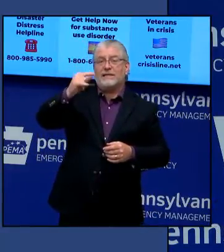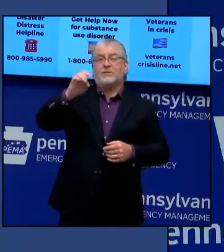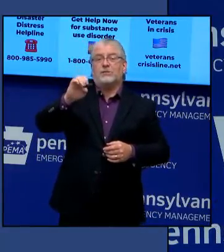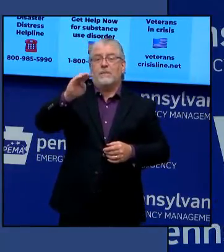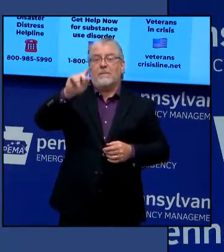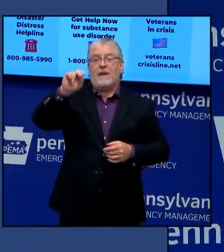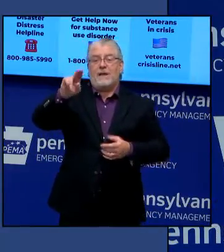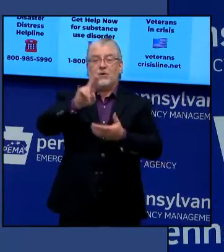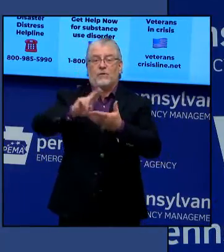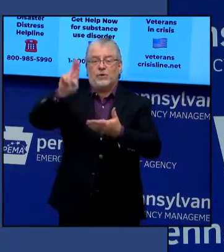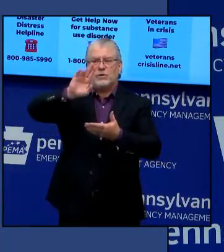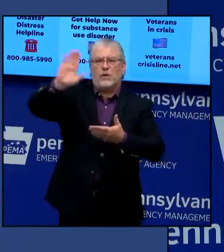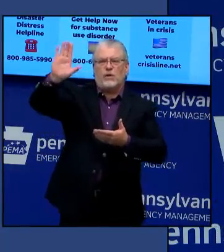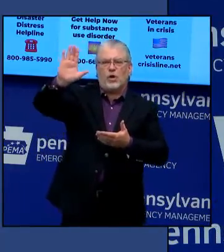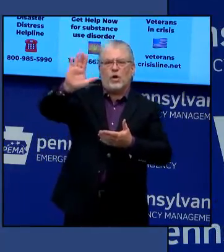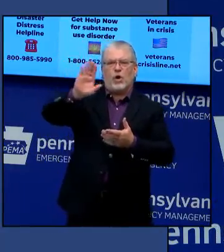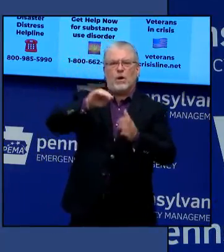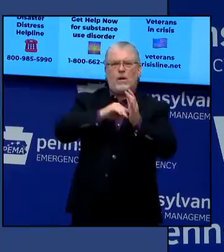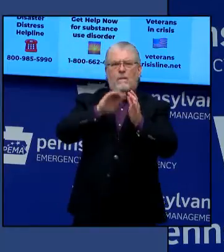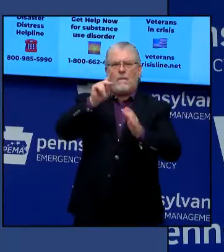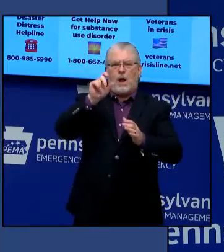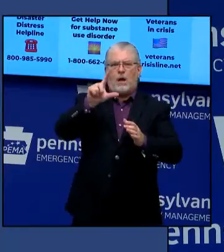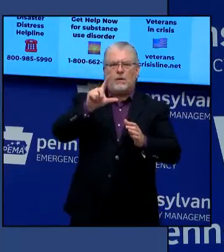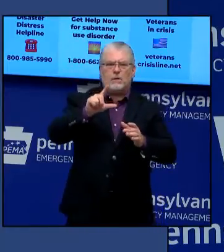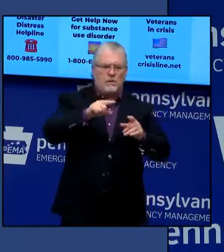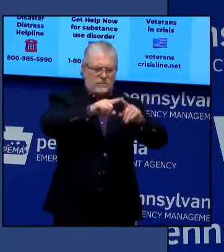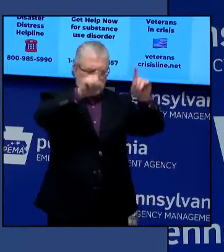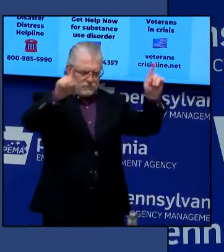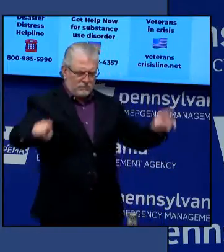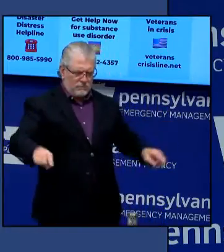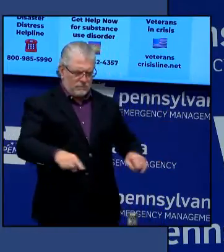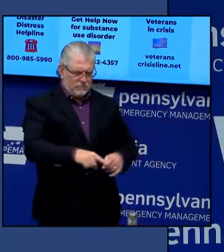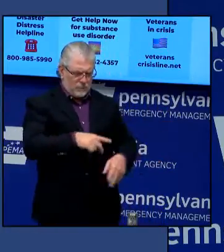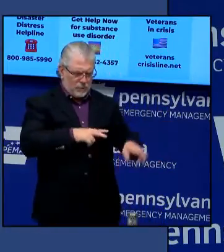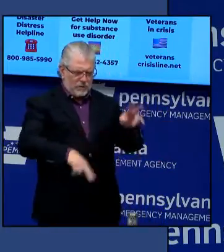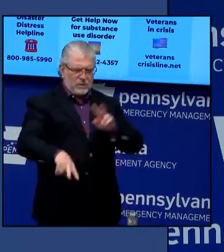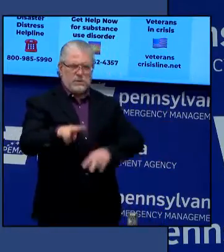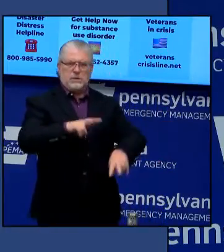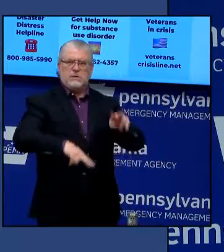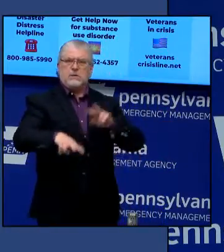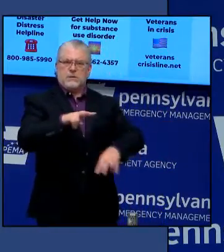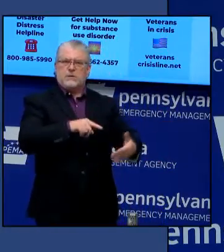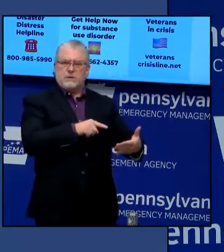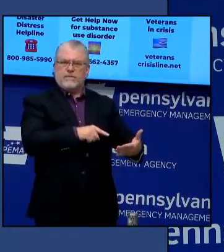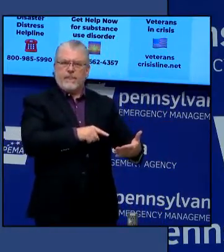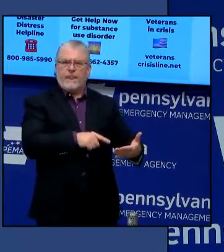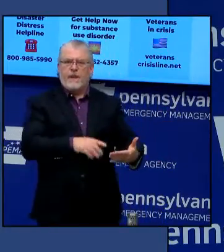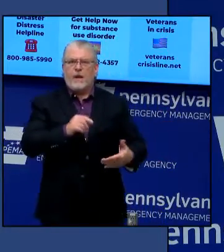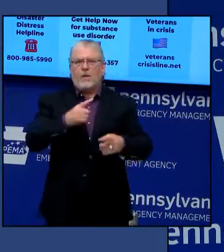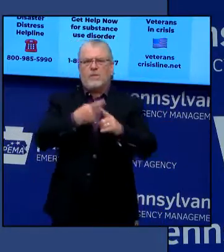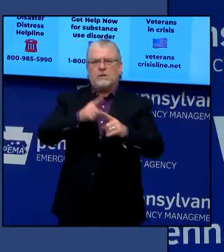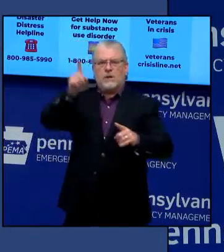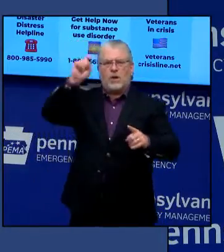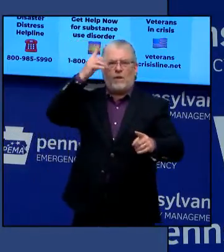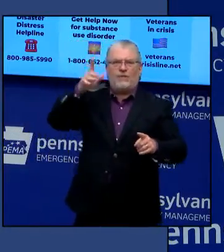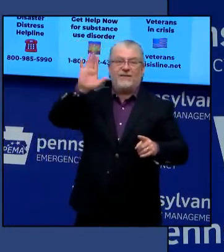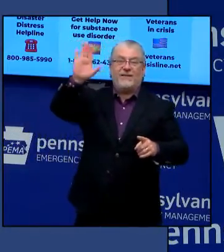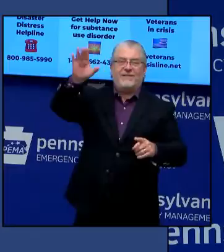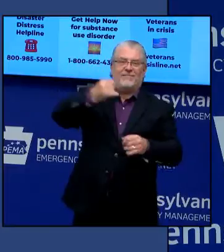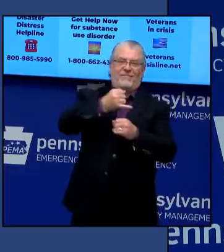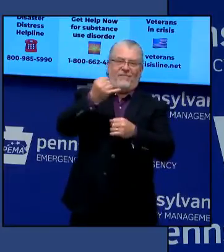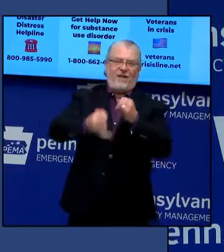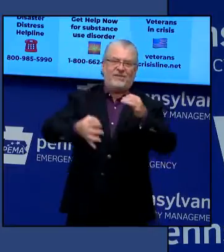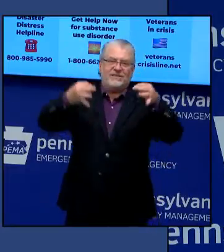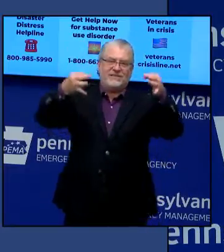governor, and eventually the governor will make his decision. So that is a metric that we're going to be able to kind of compare from region